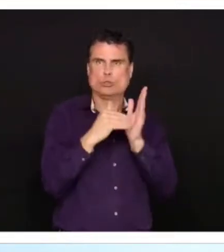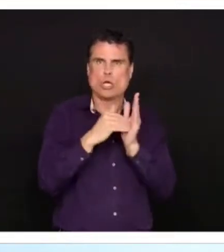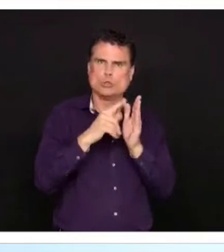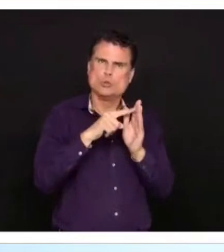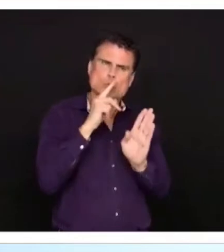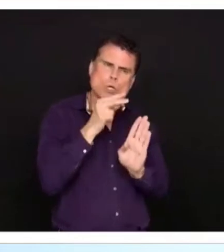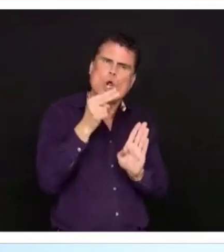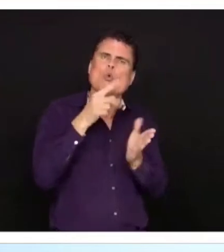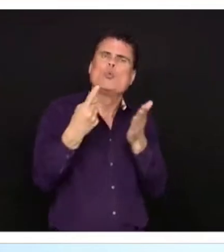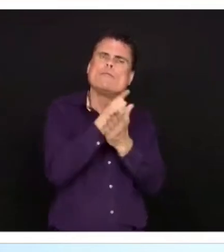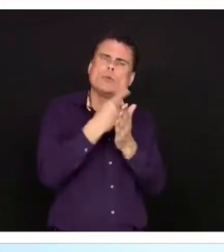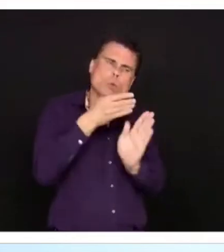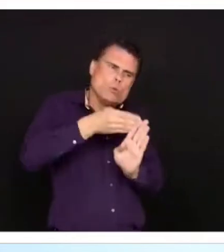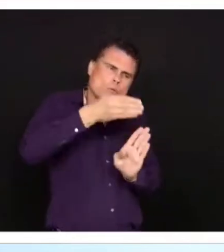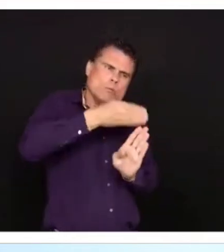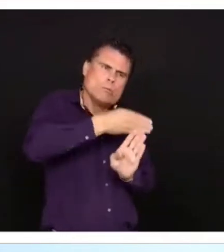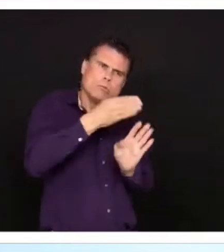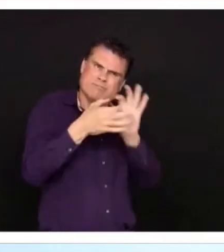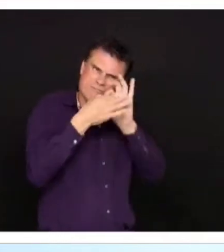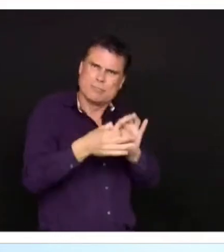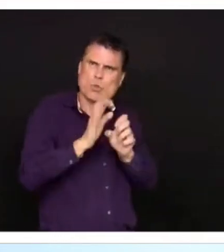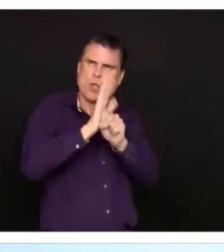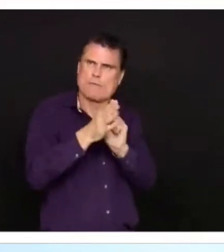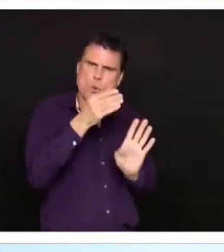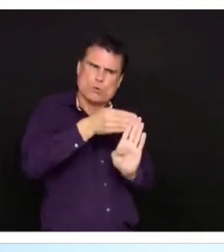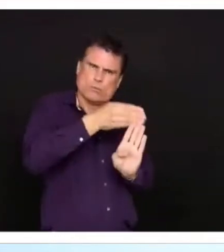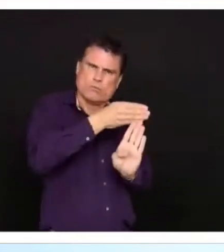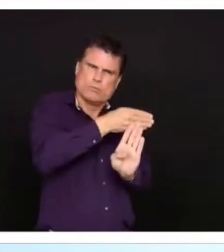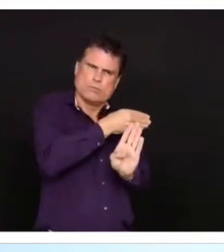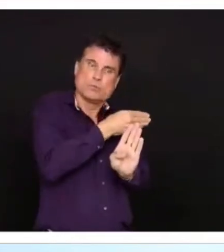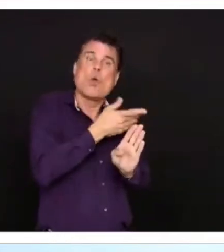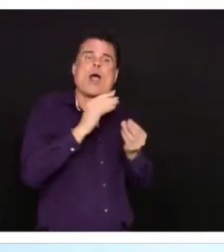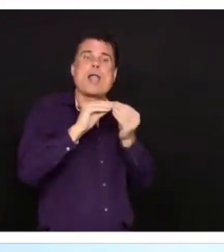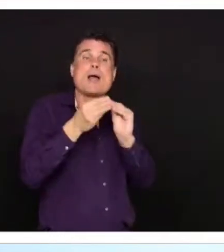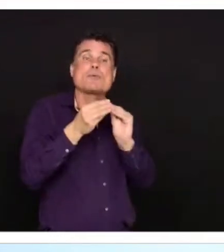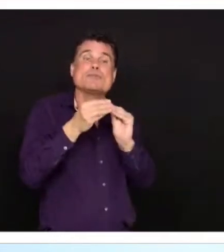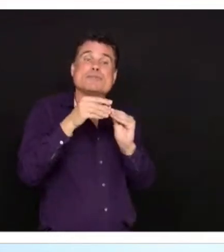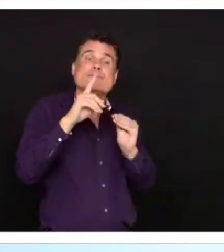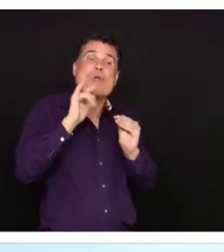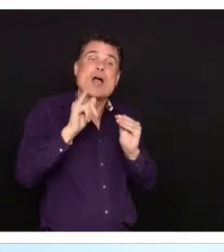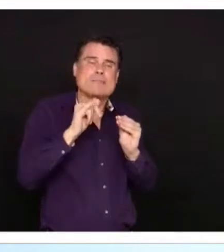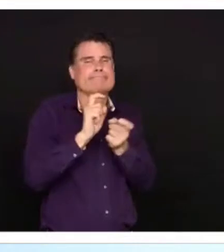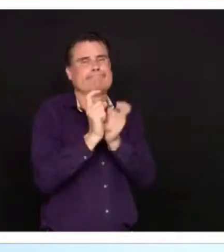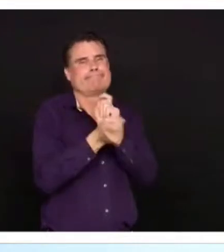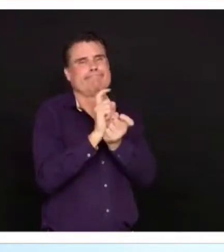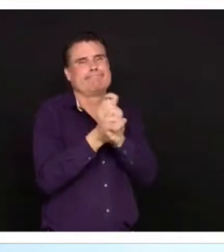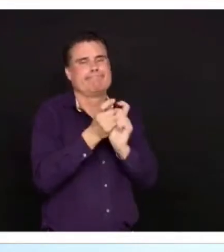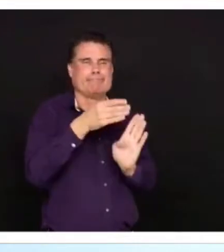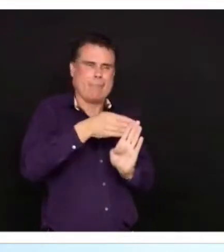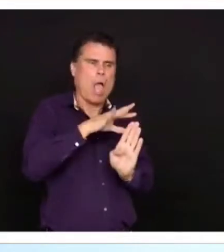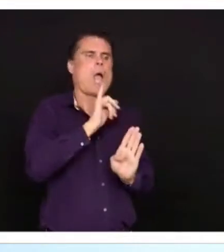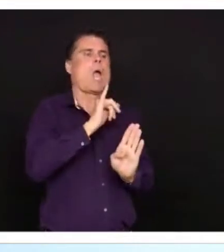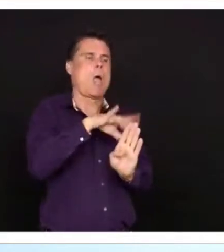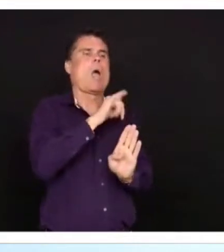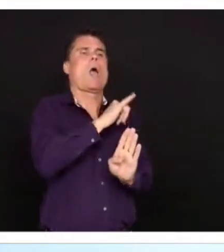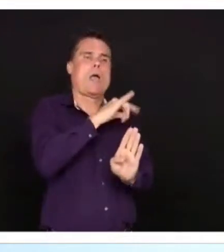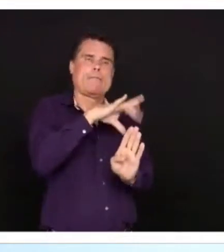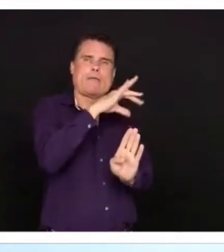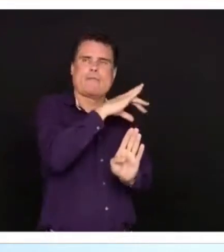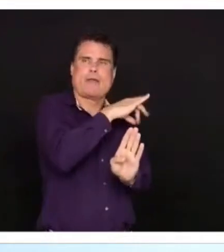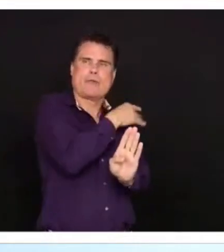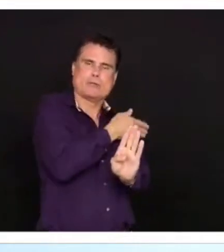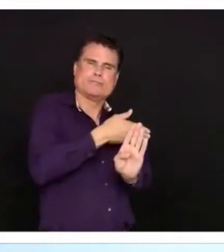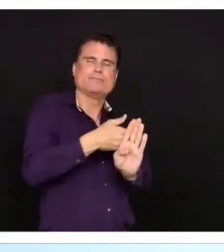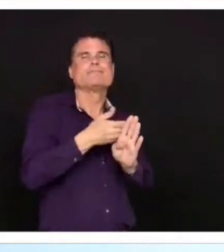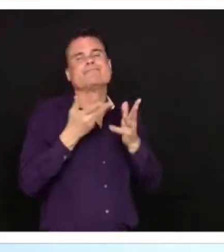the outbreaks that were cleared and then reactivated, that was a mistake, and that was just an error in somebody transposing